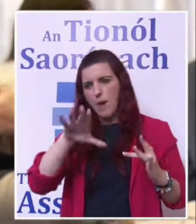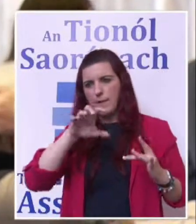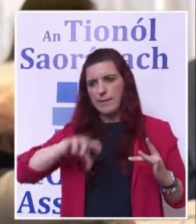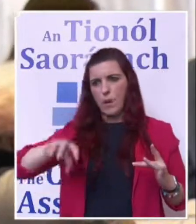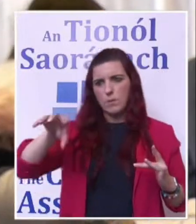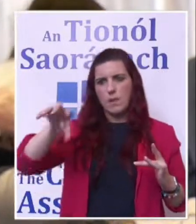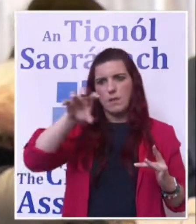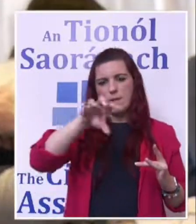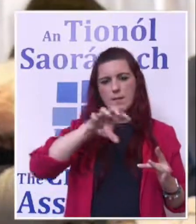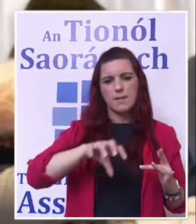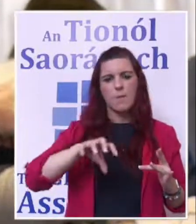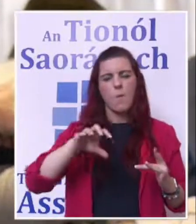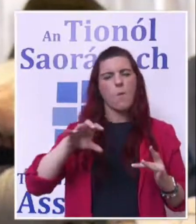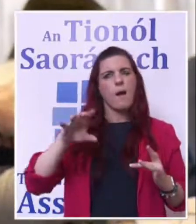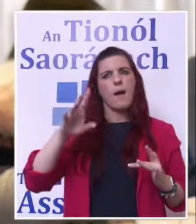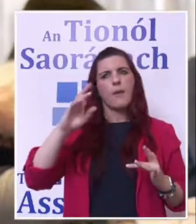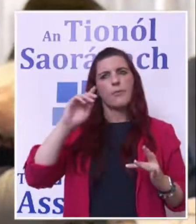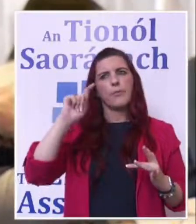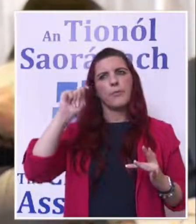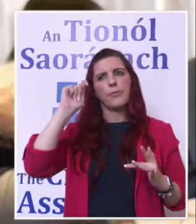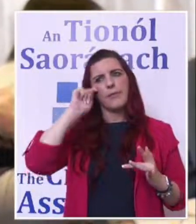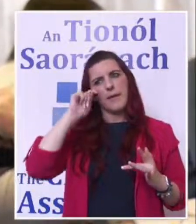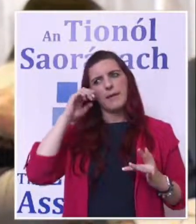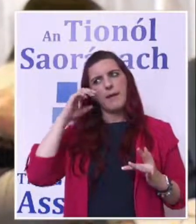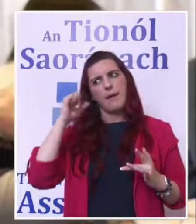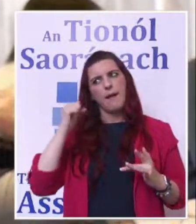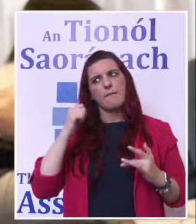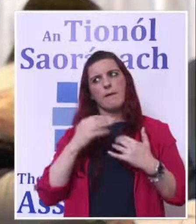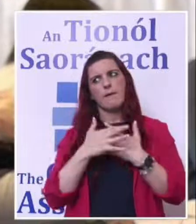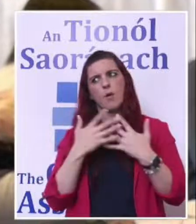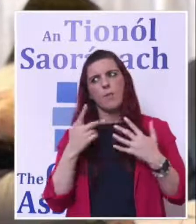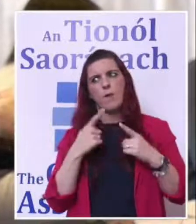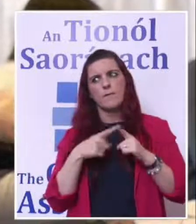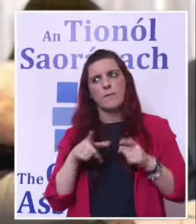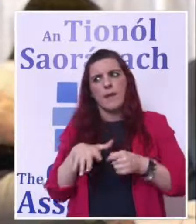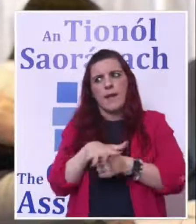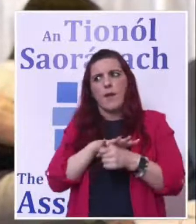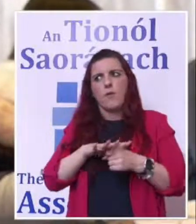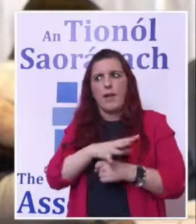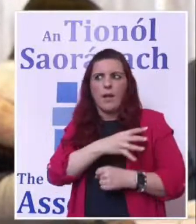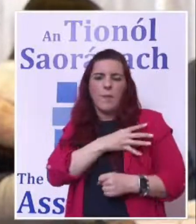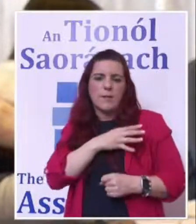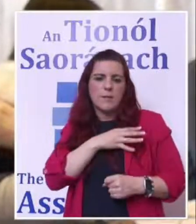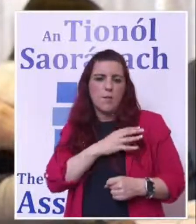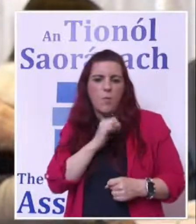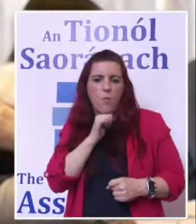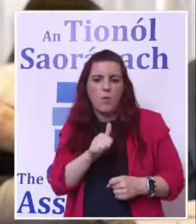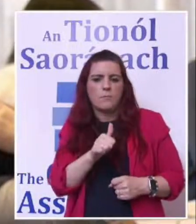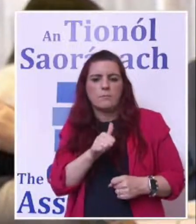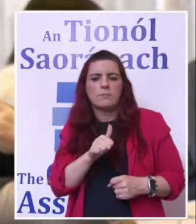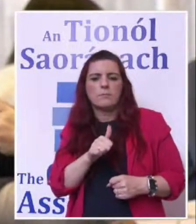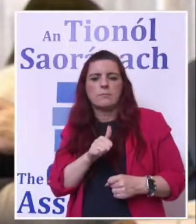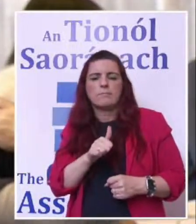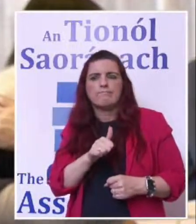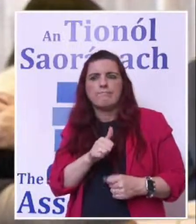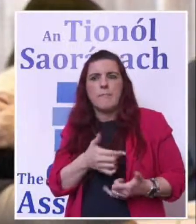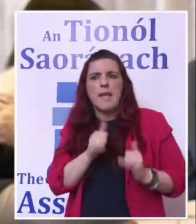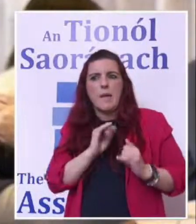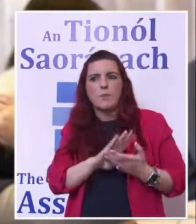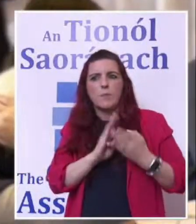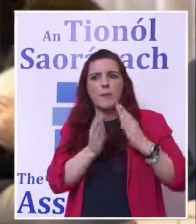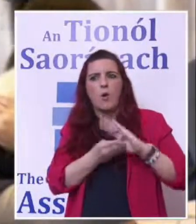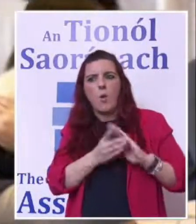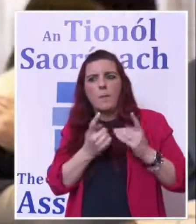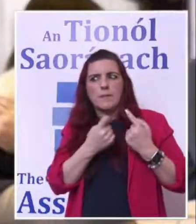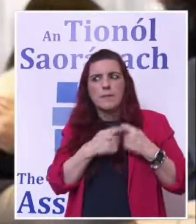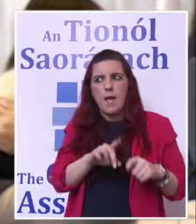Committee. I suppose there's a number of area committees that wouldn't necessarily lend themselves to becoming town councils or metropolitan